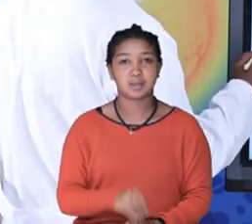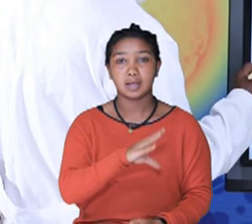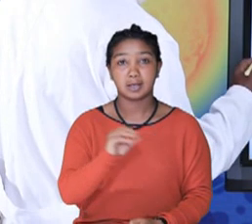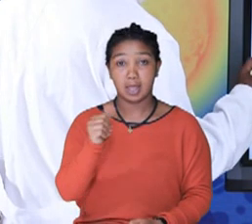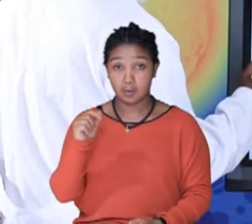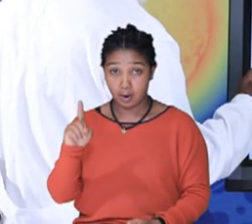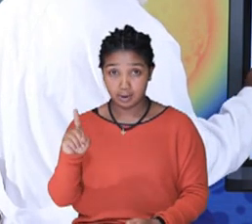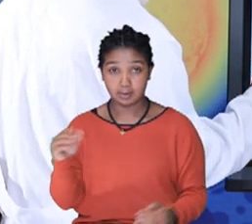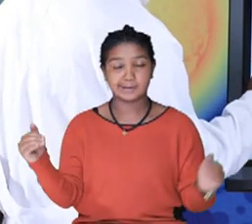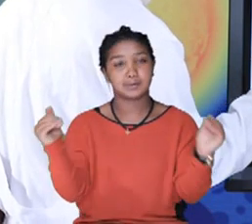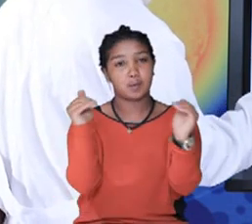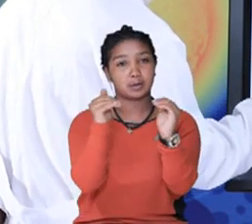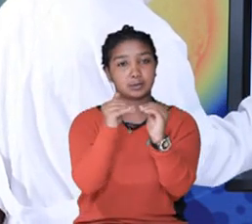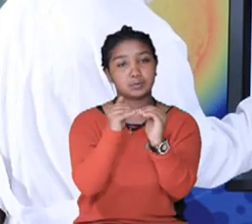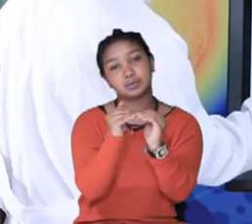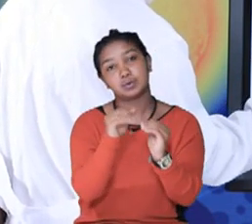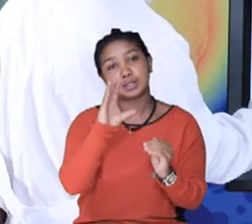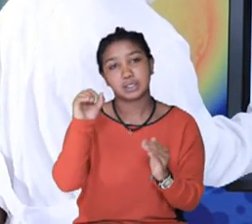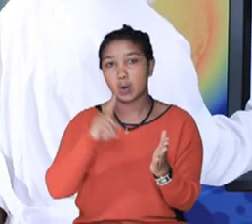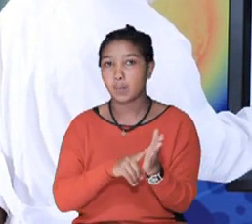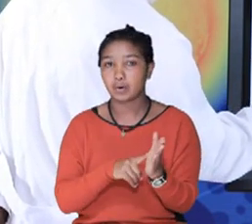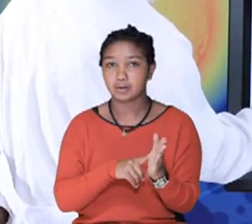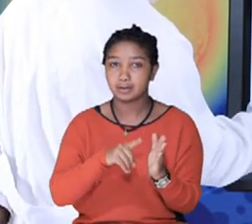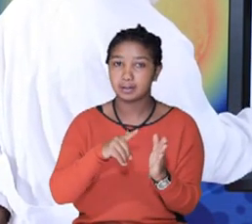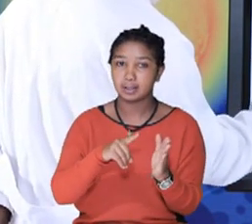and A1 is equals to